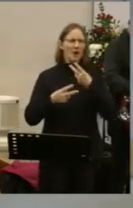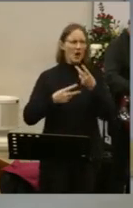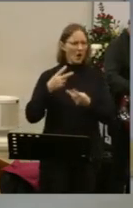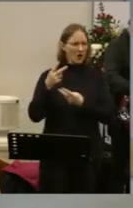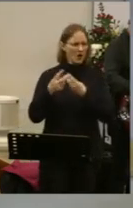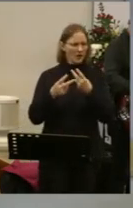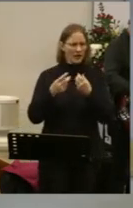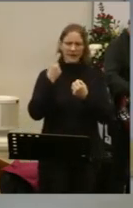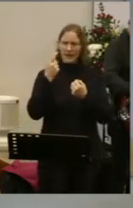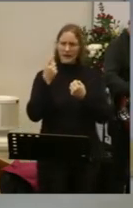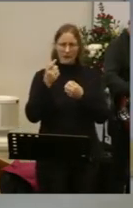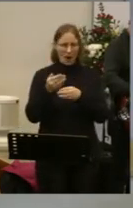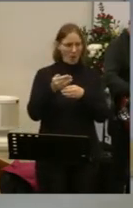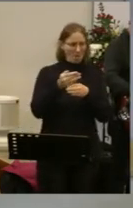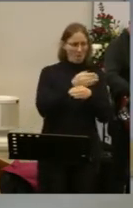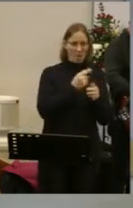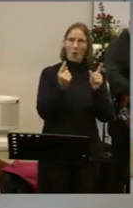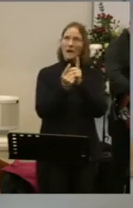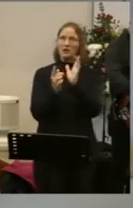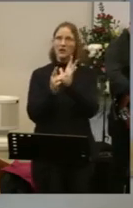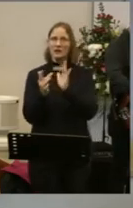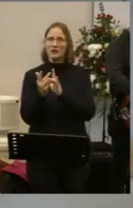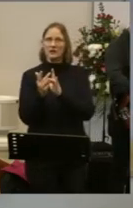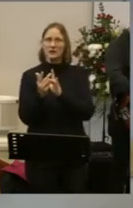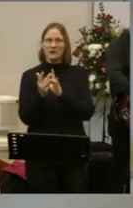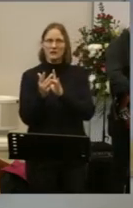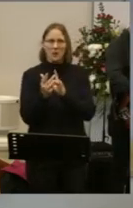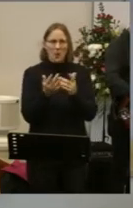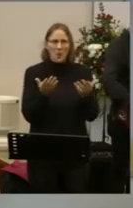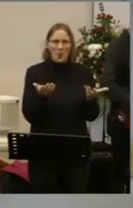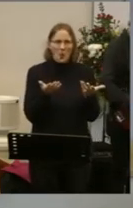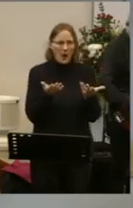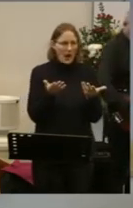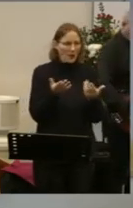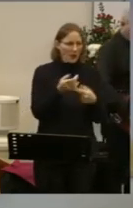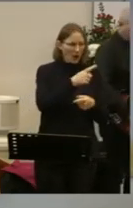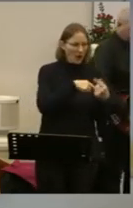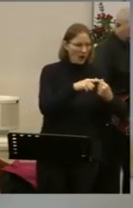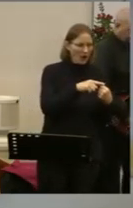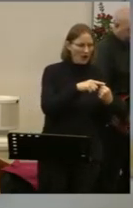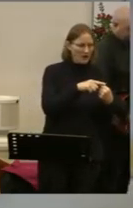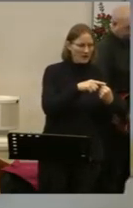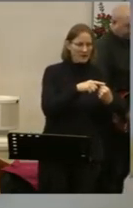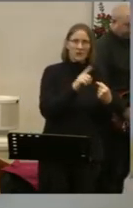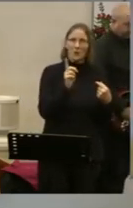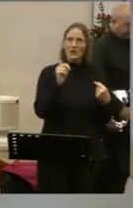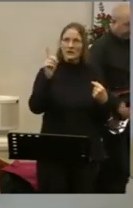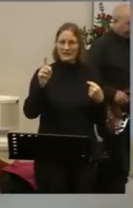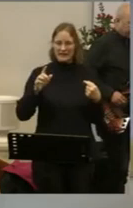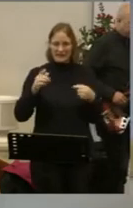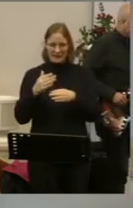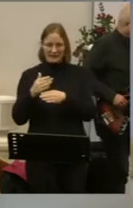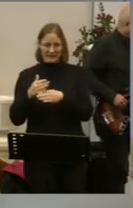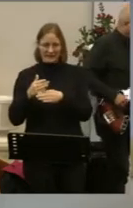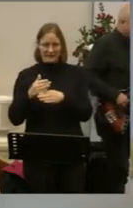you are. It's called Living Hope.